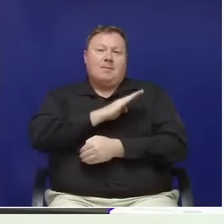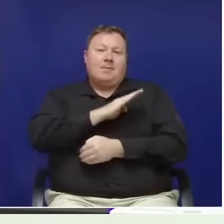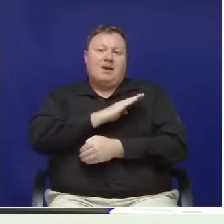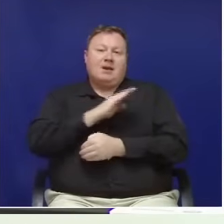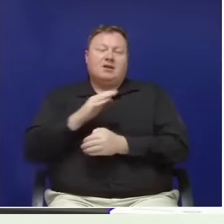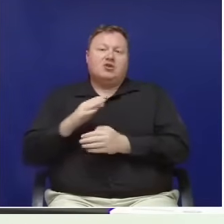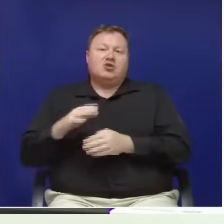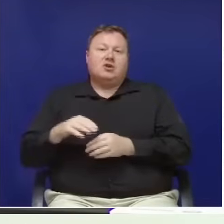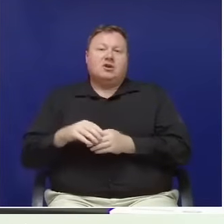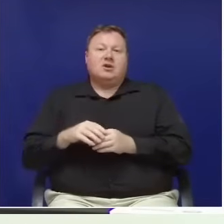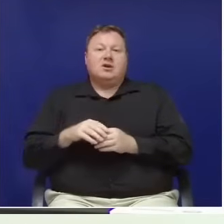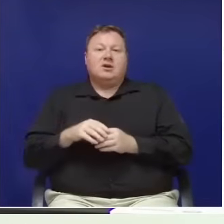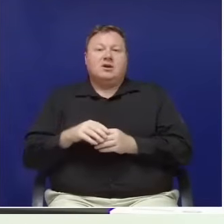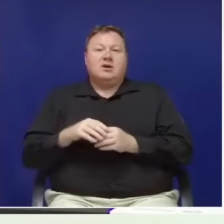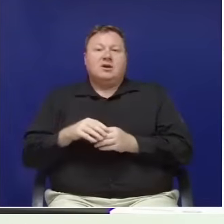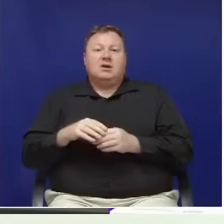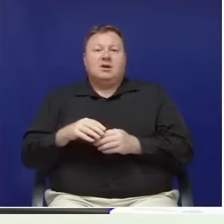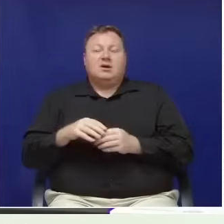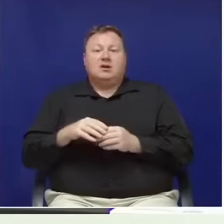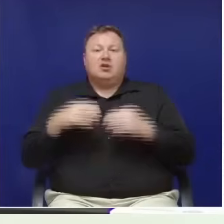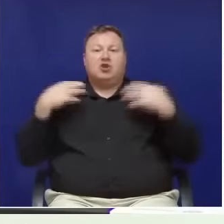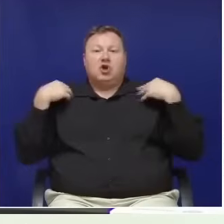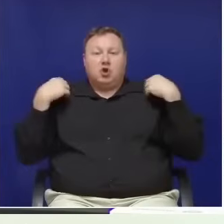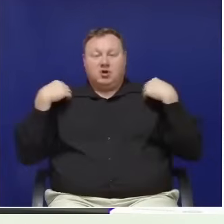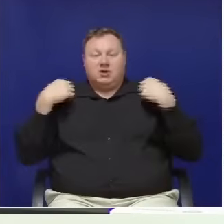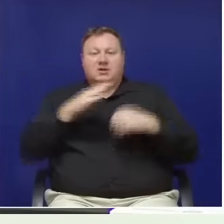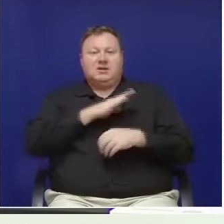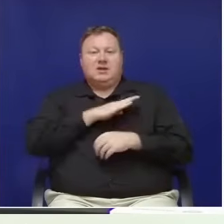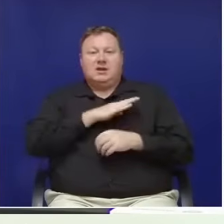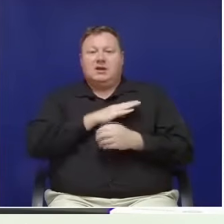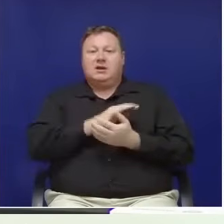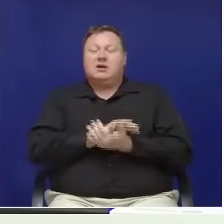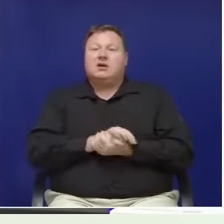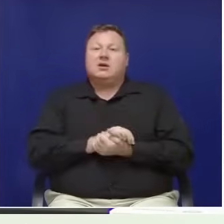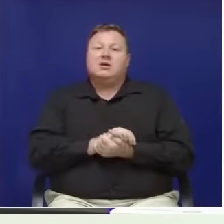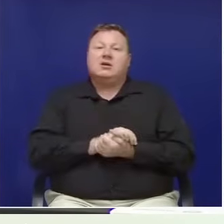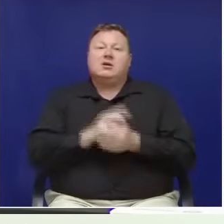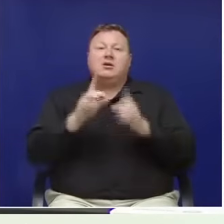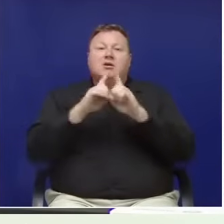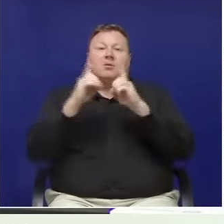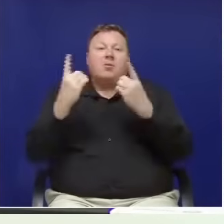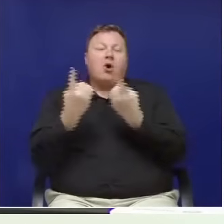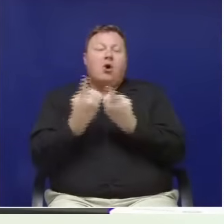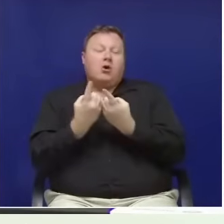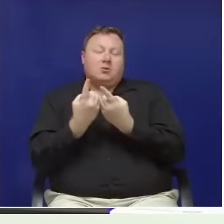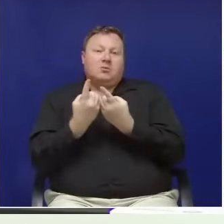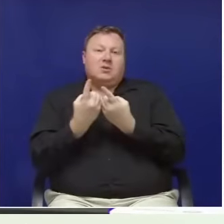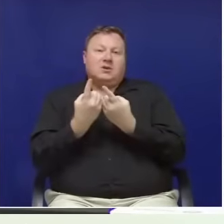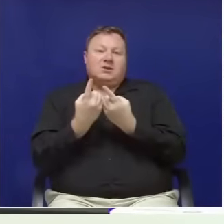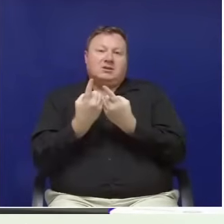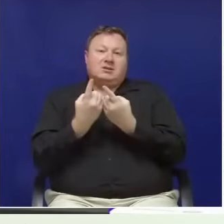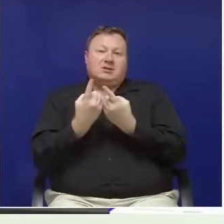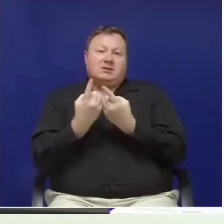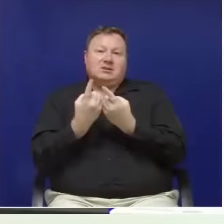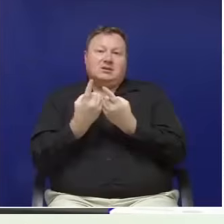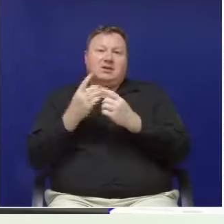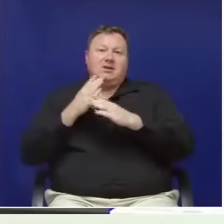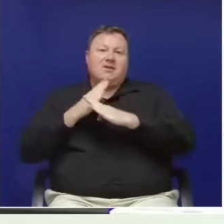a result of that, the Department of Defense have been defunded for almost